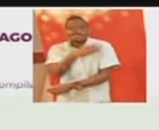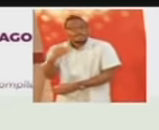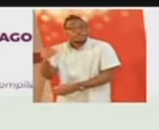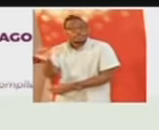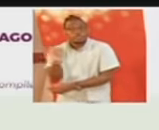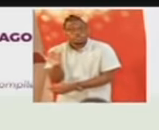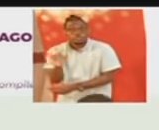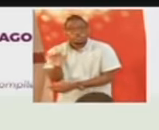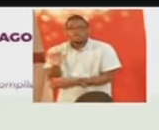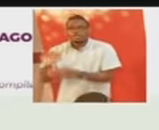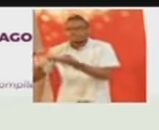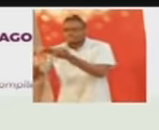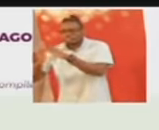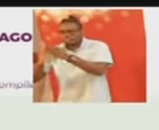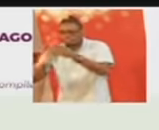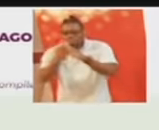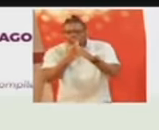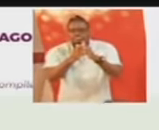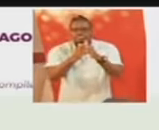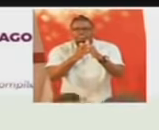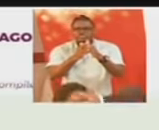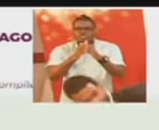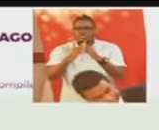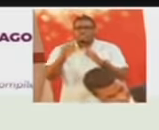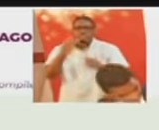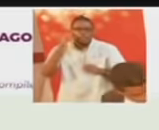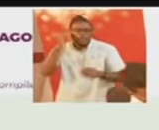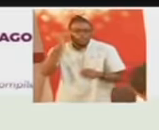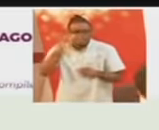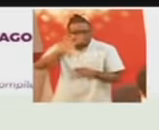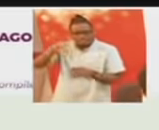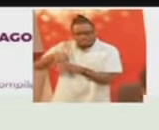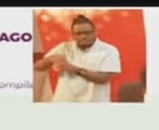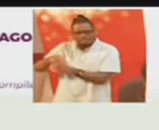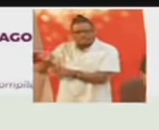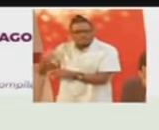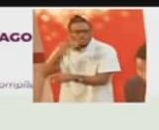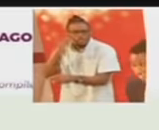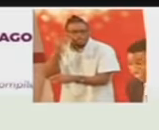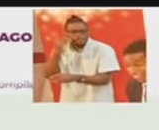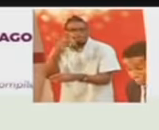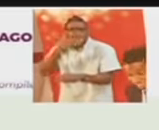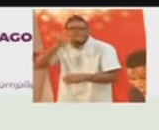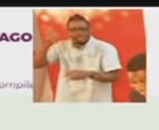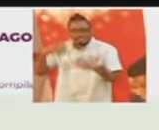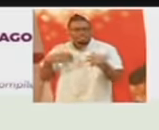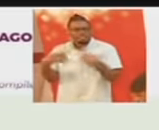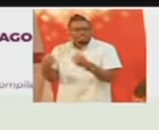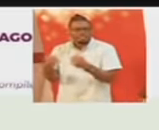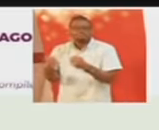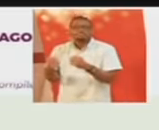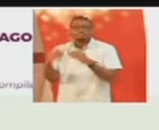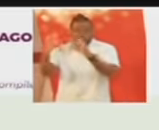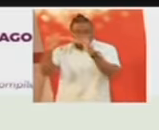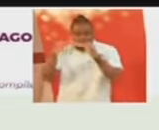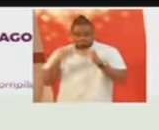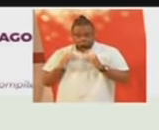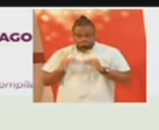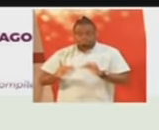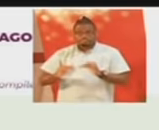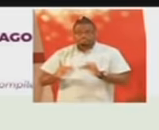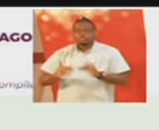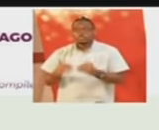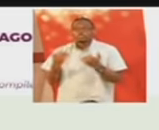community setting. So it will be a cumulative total, saying the total number of patients recovered. Total number of active